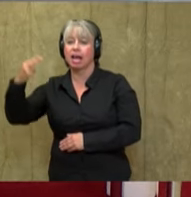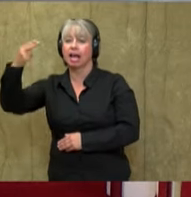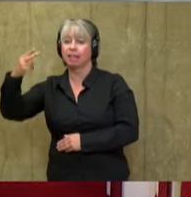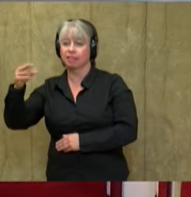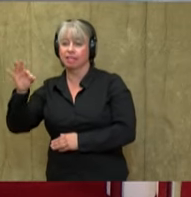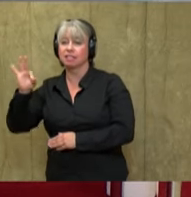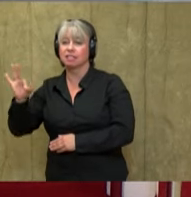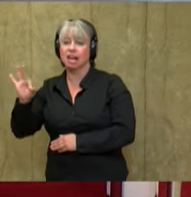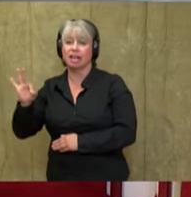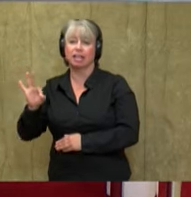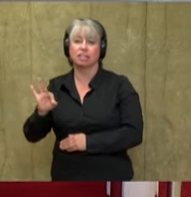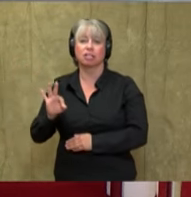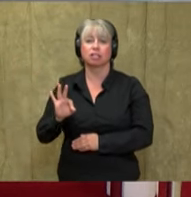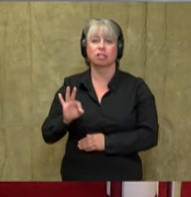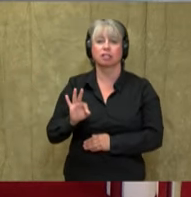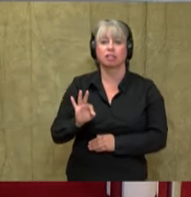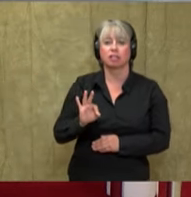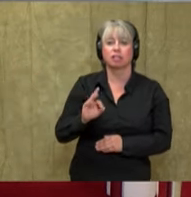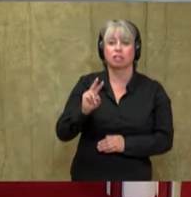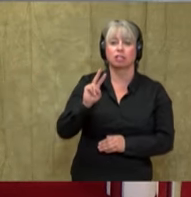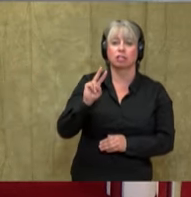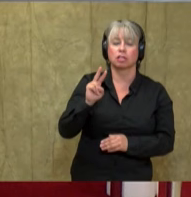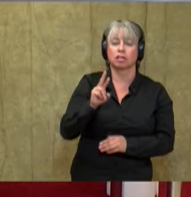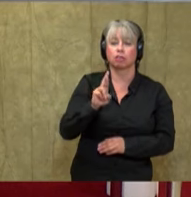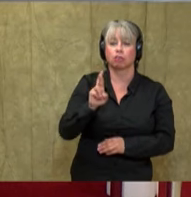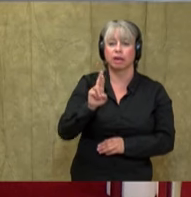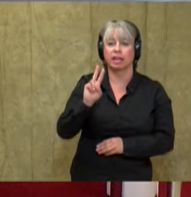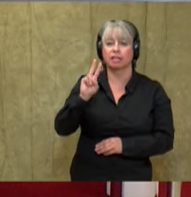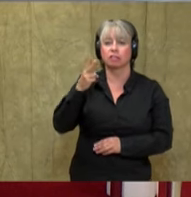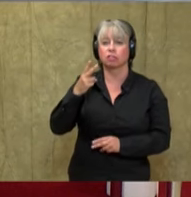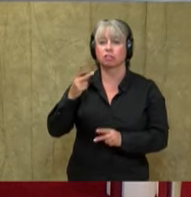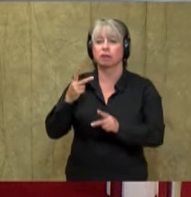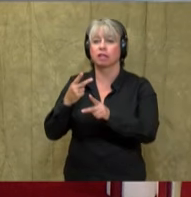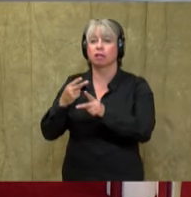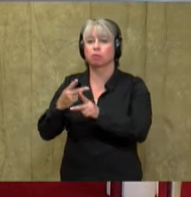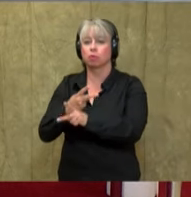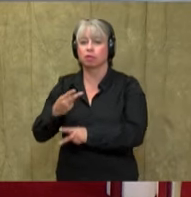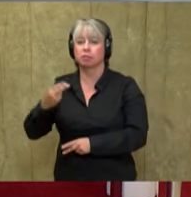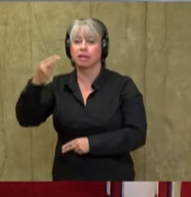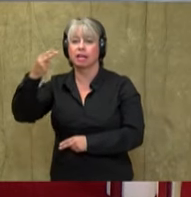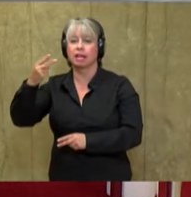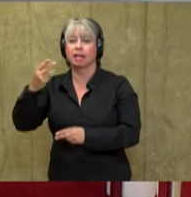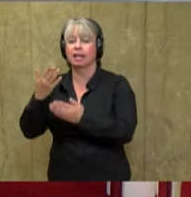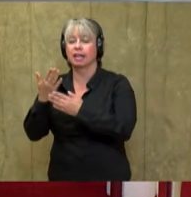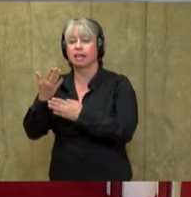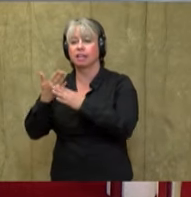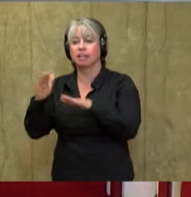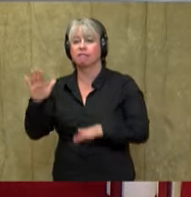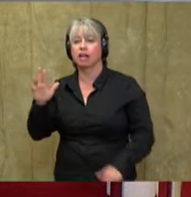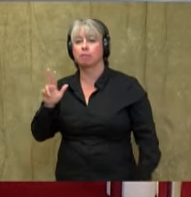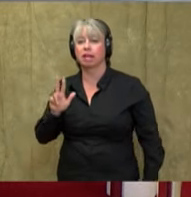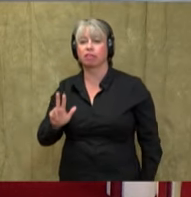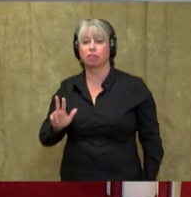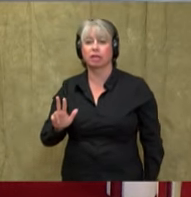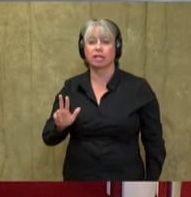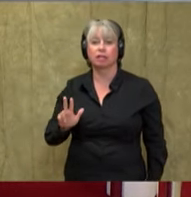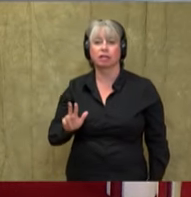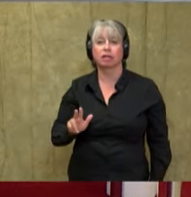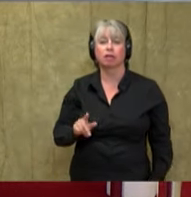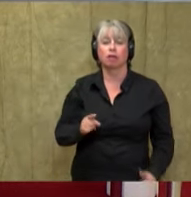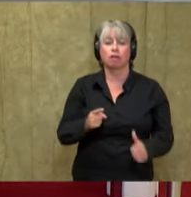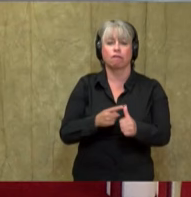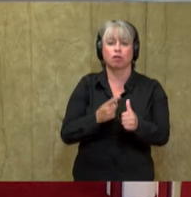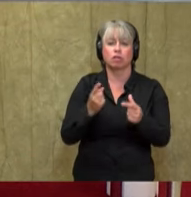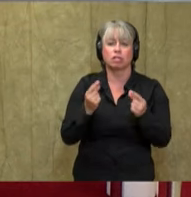radius, we've got to multiply it by our height, and then we've got to divide by 3 as well. So the first step on this one would be to